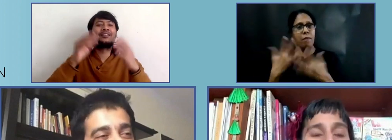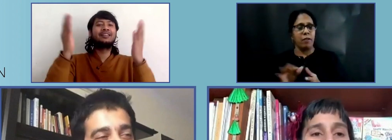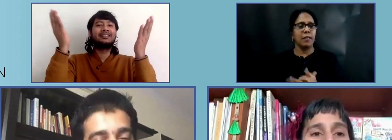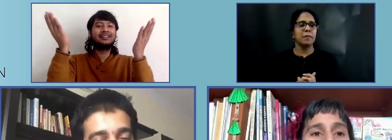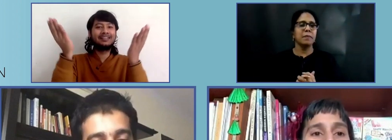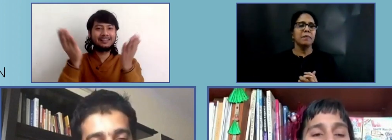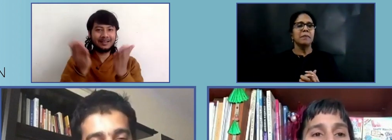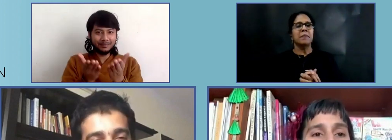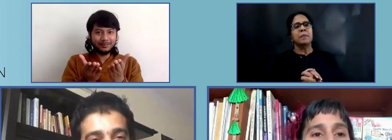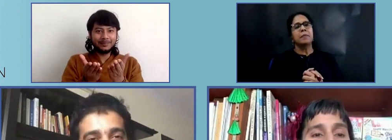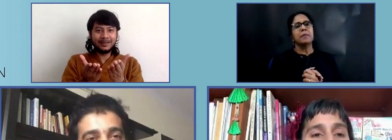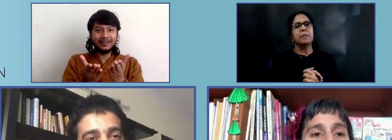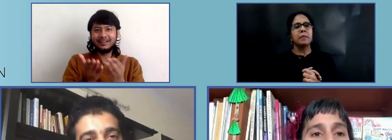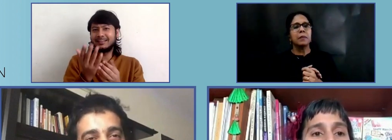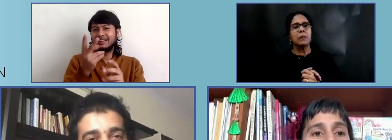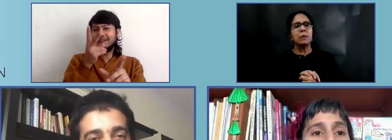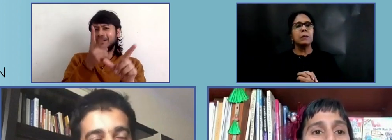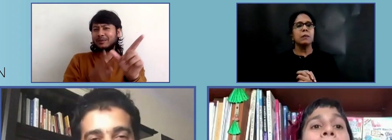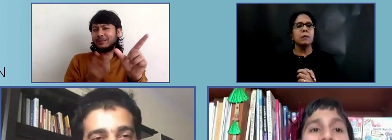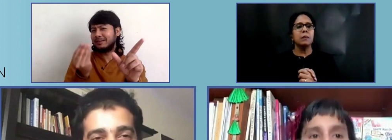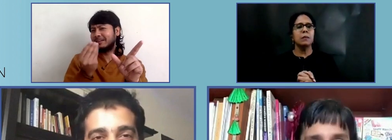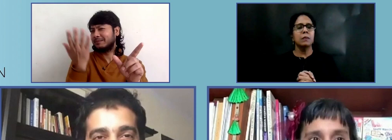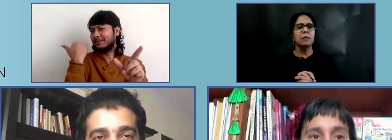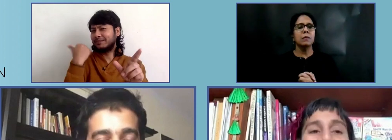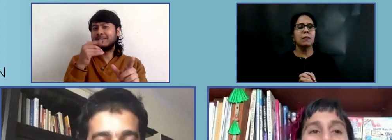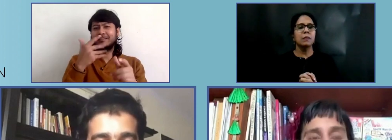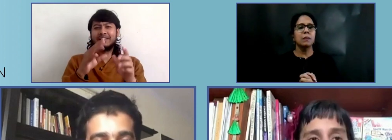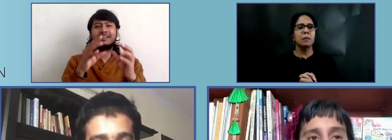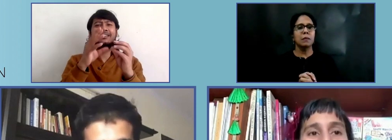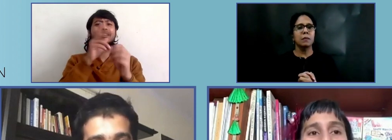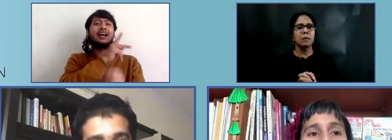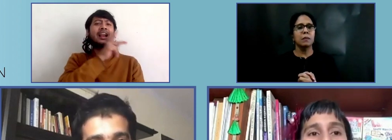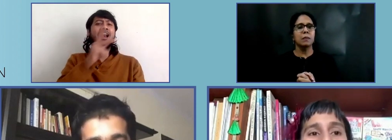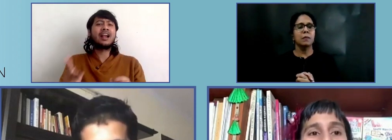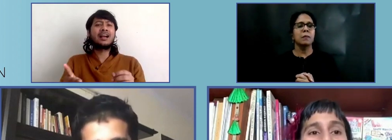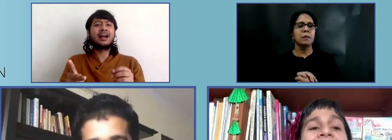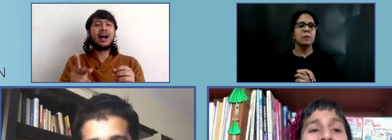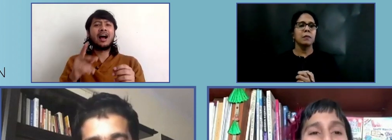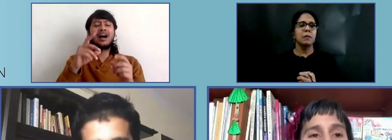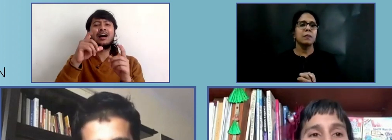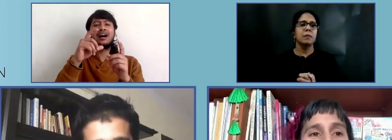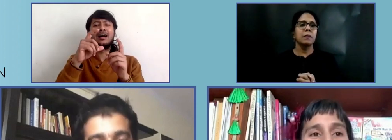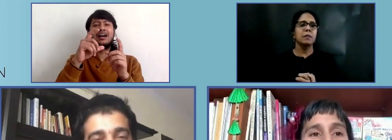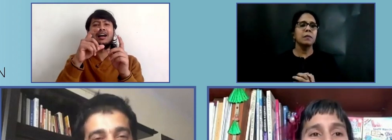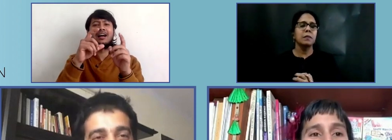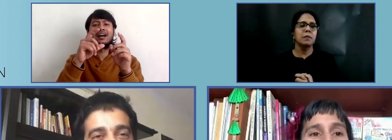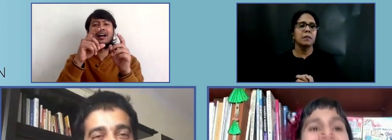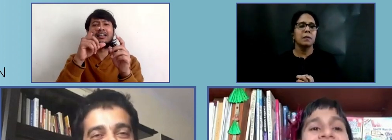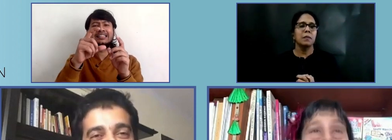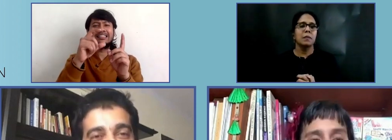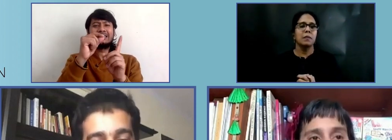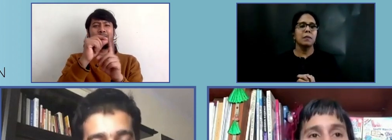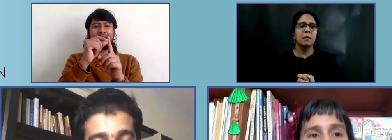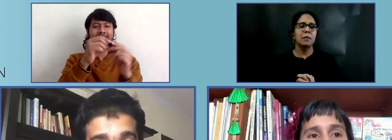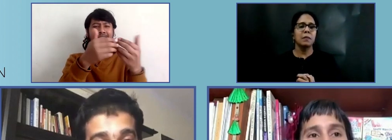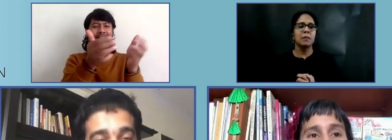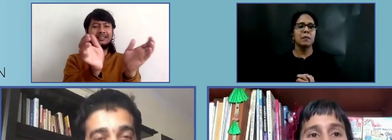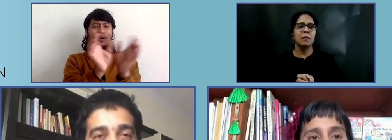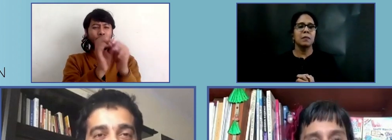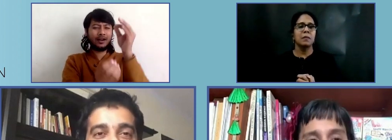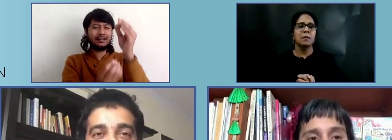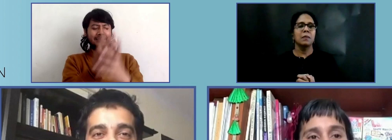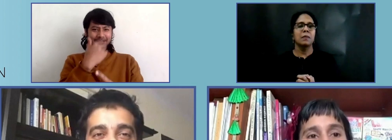at the Spastic Society of Karnataka, and I had to perform out there in front of so many